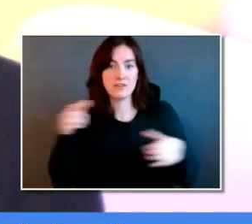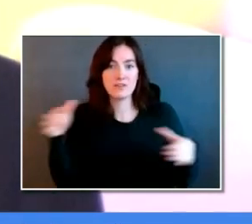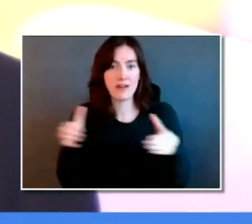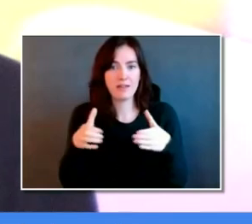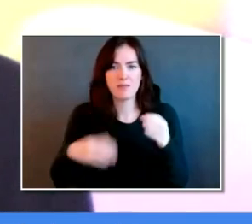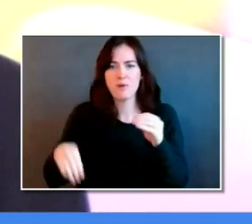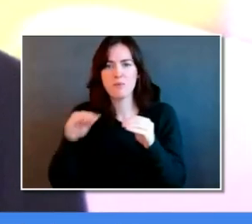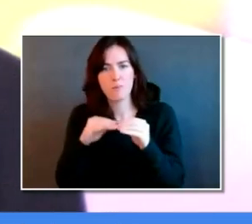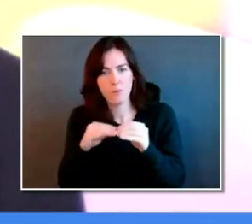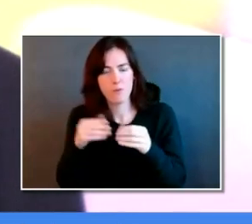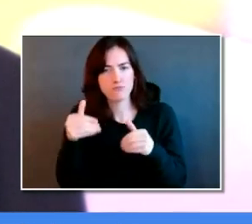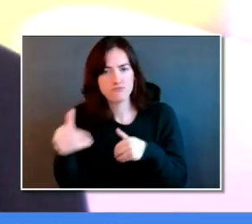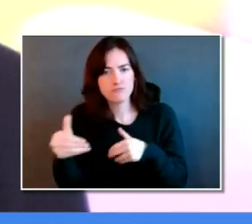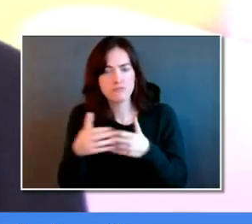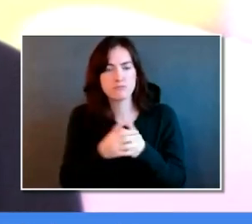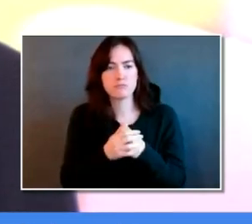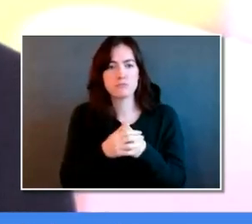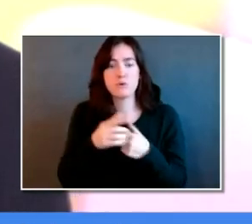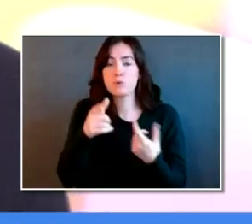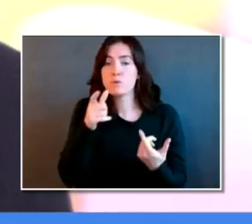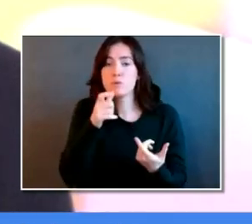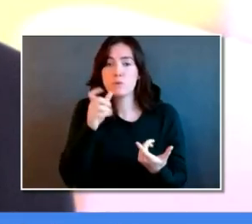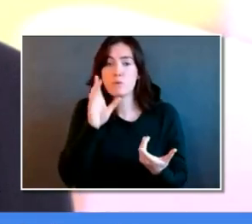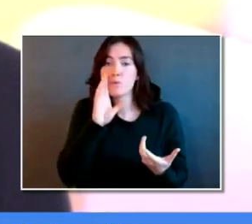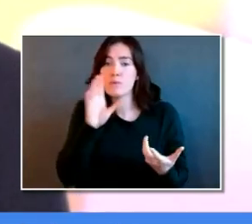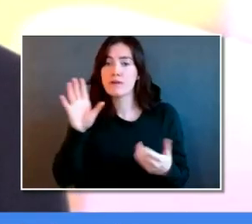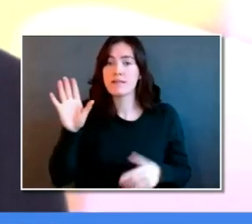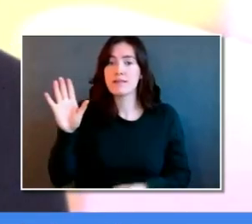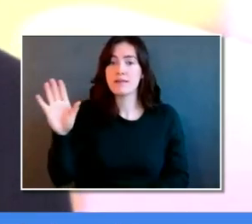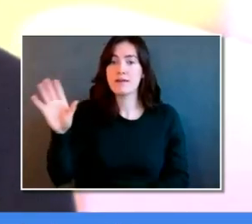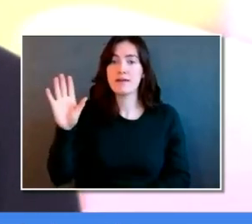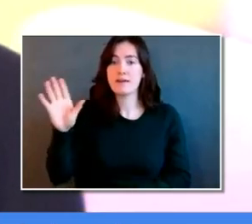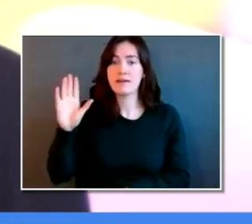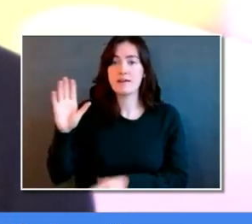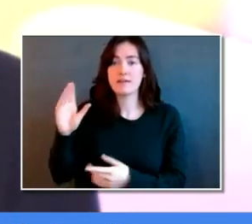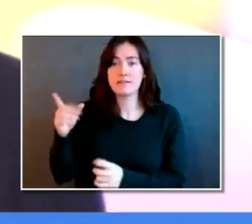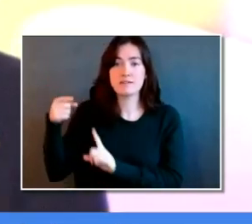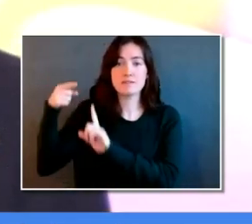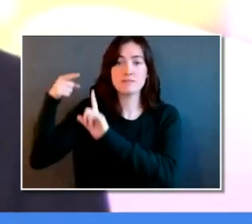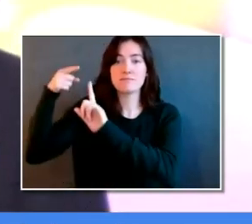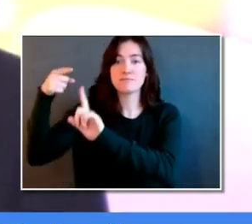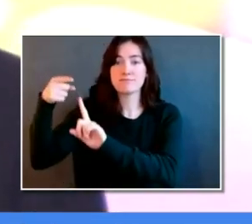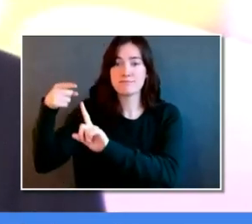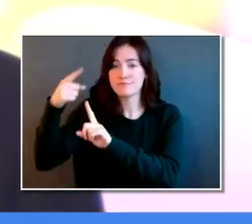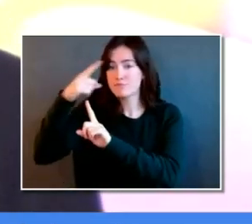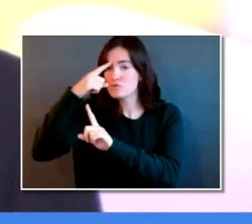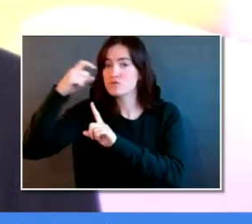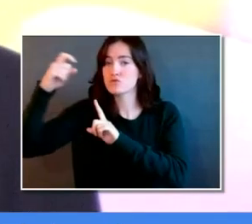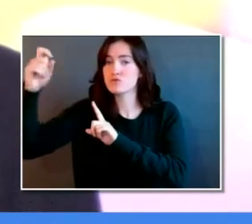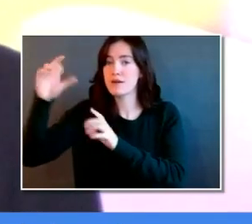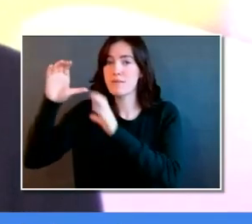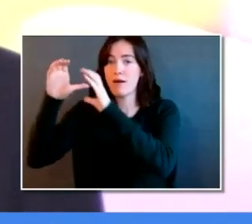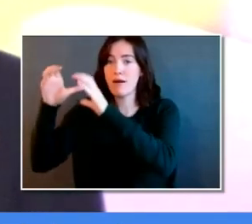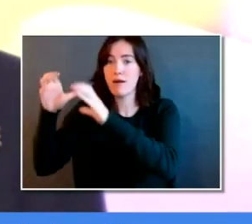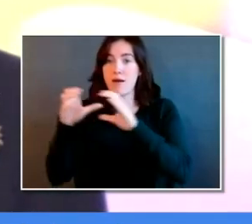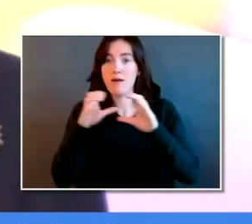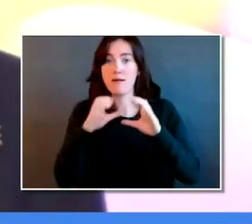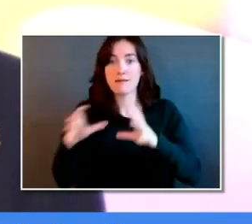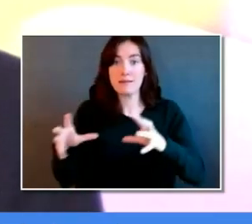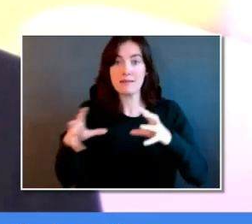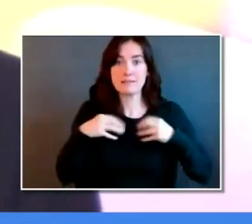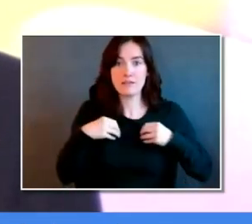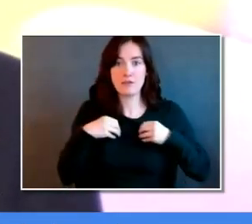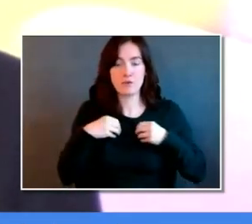will take the baton he spoke of and continue the support for voting rights,